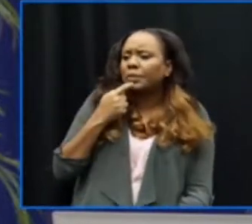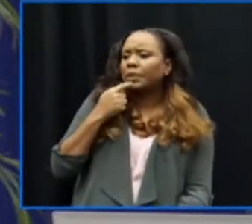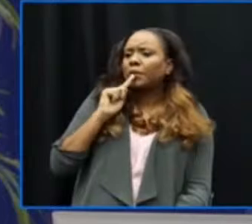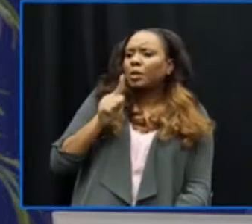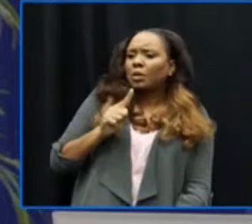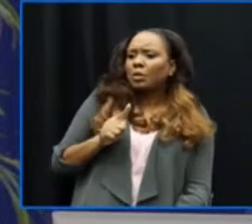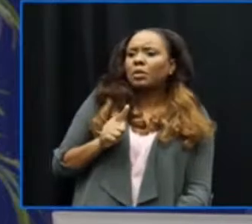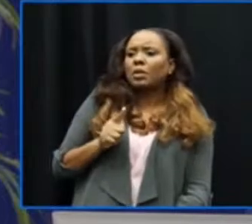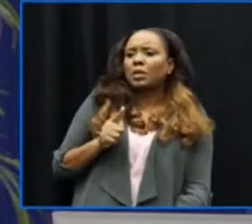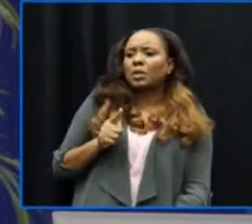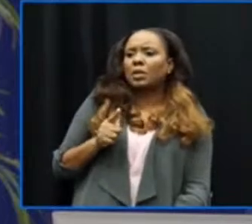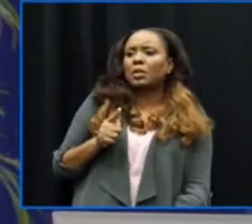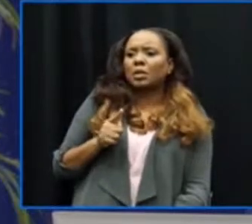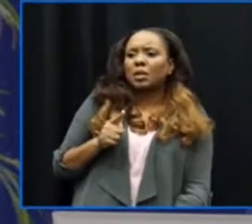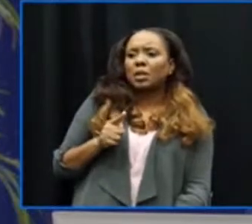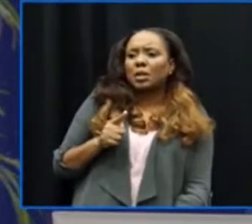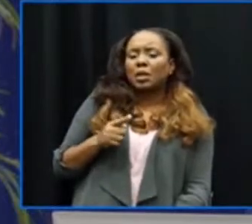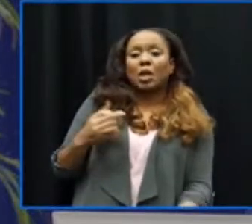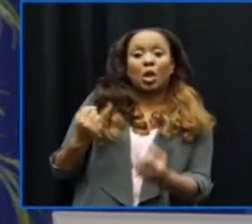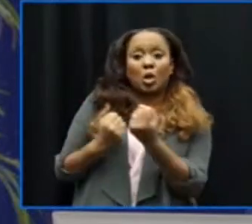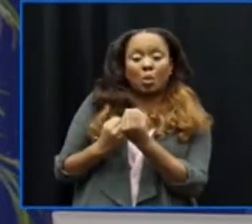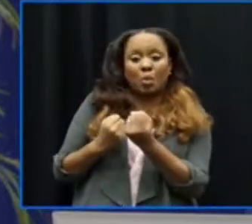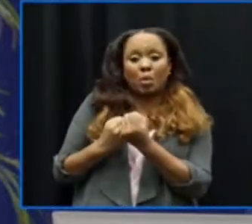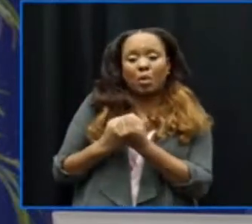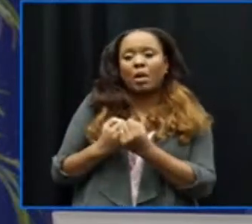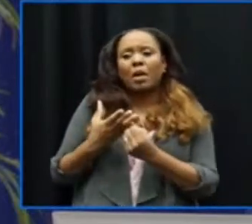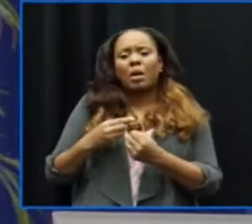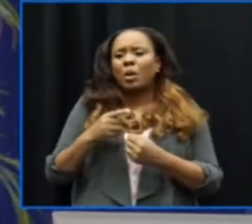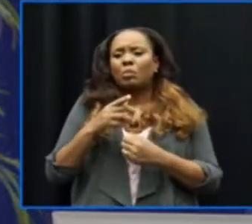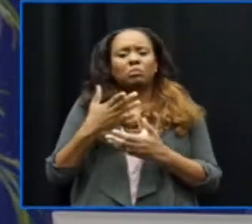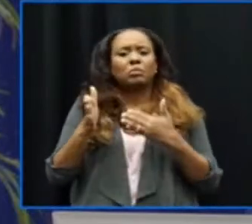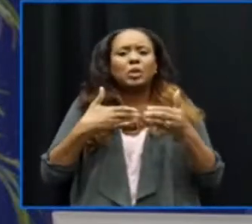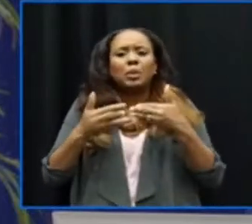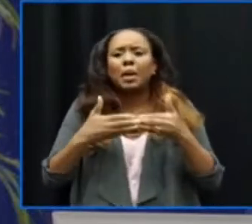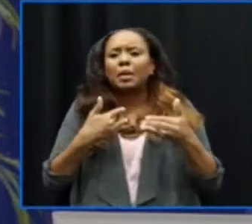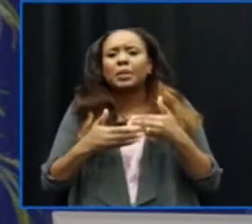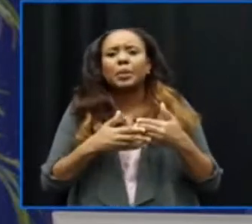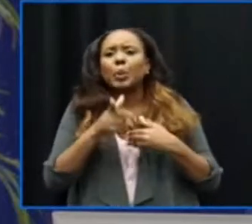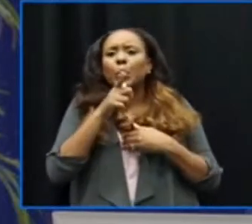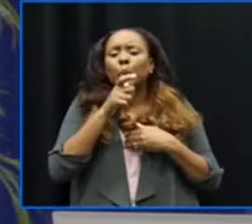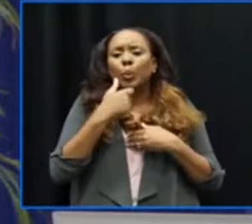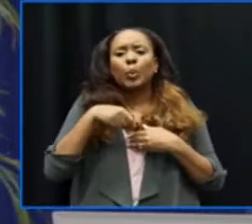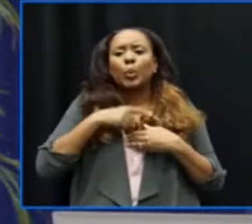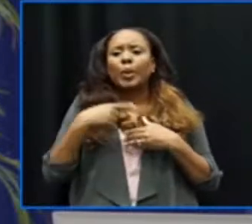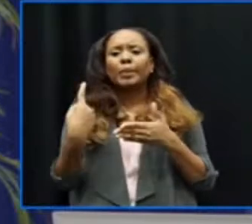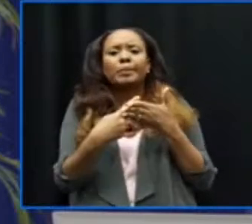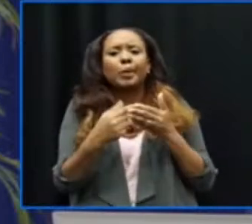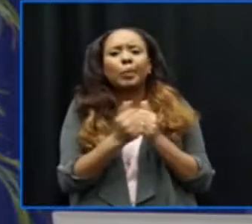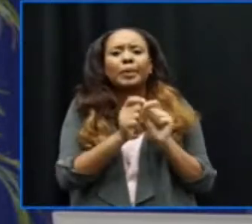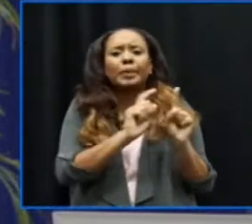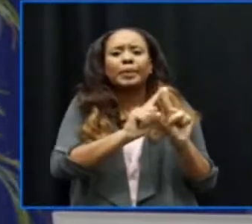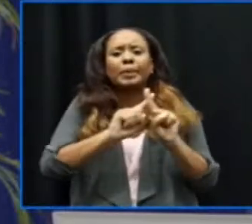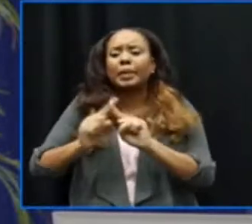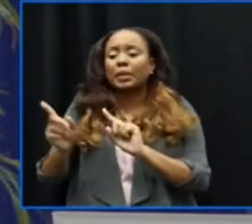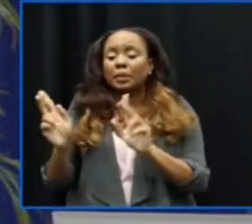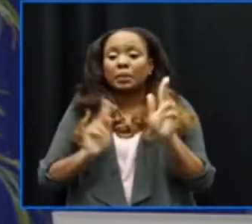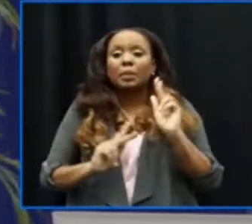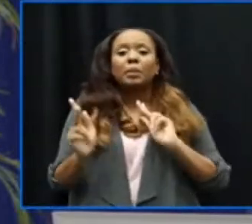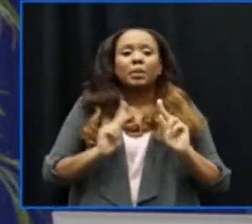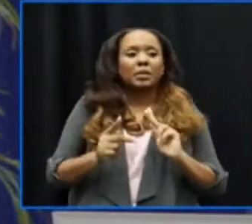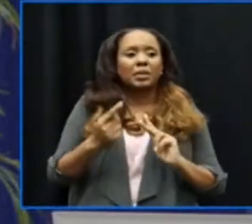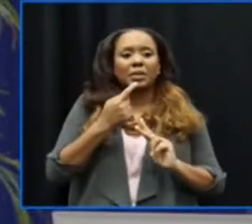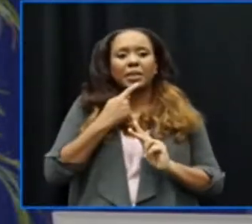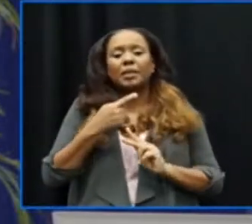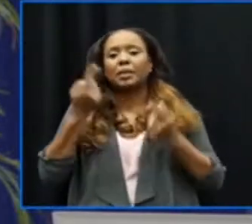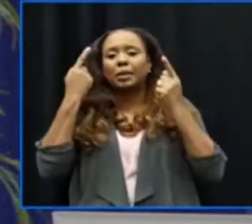value they placed on the system, and it has been like that down the line, whoever we have spoken to. Now, when we consider this report, I